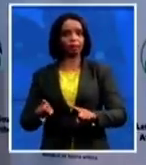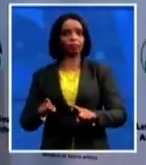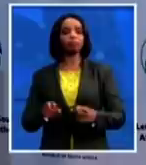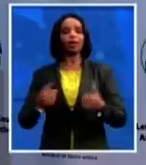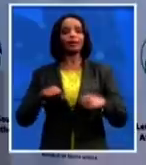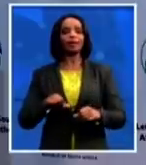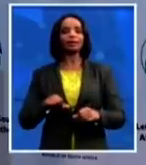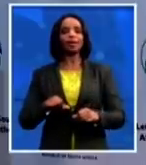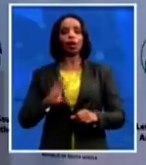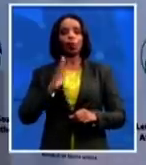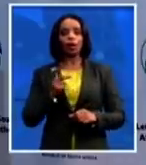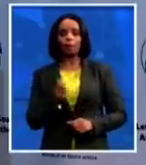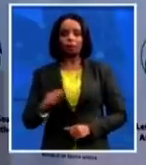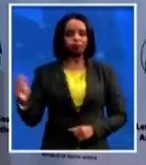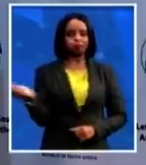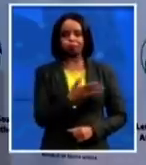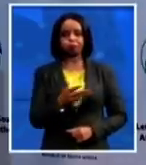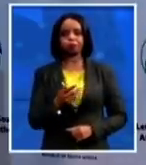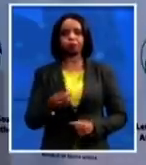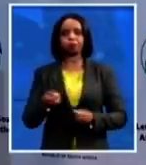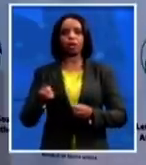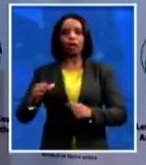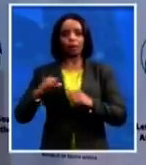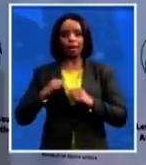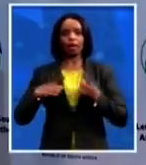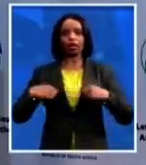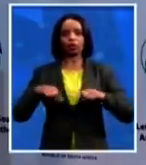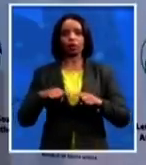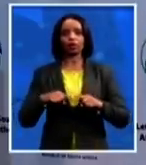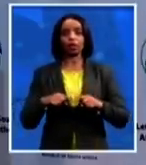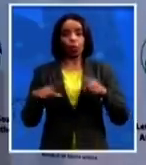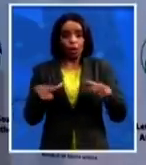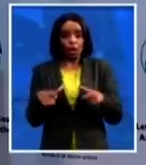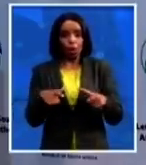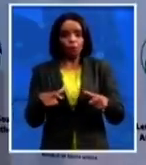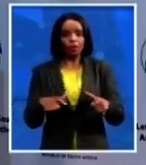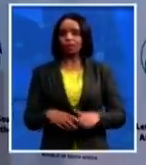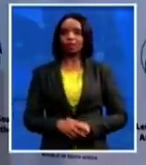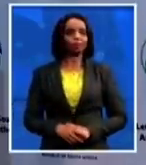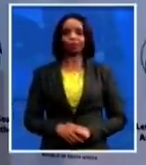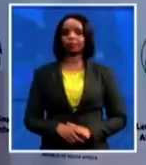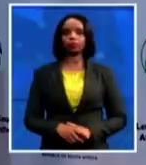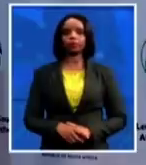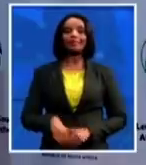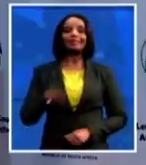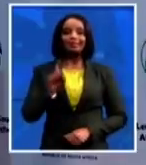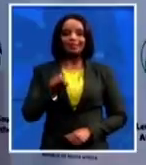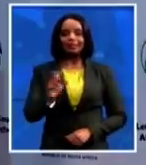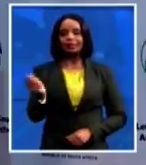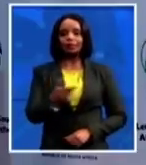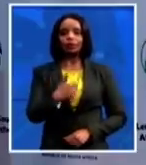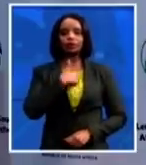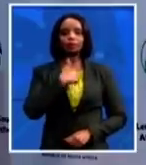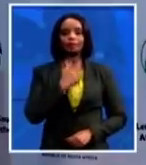cope. All these trips are ensuring that we tap the value that lies in us working